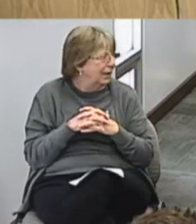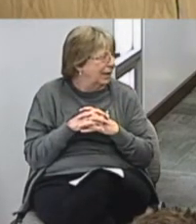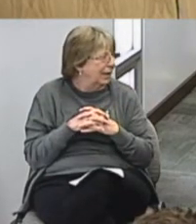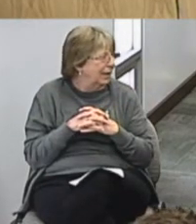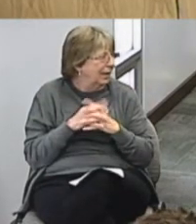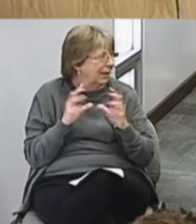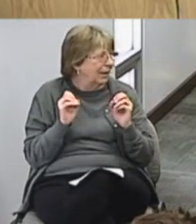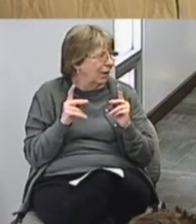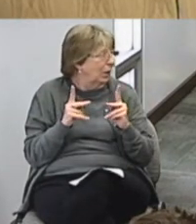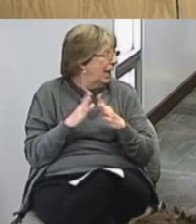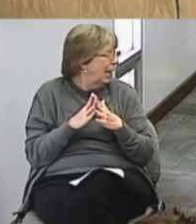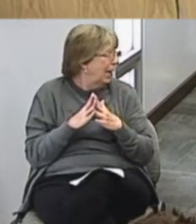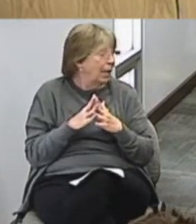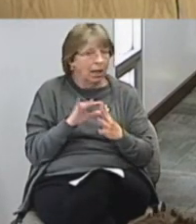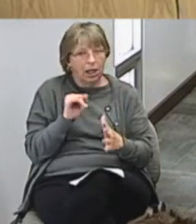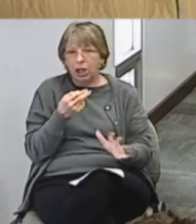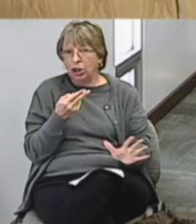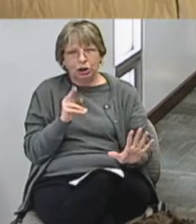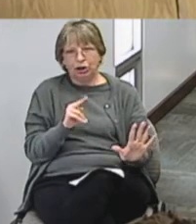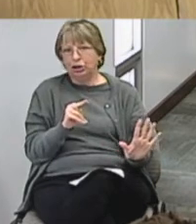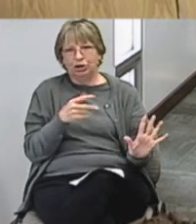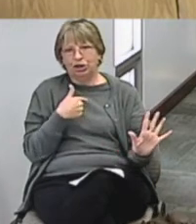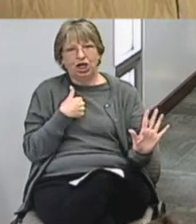Okay. Me and John are trying to streamline this Yeah.